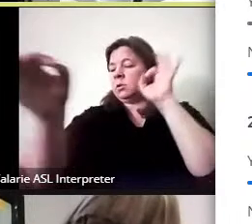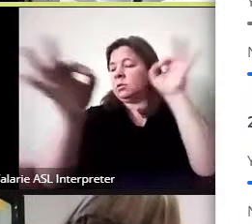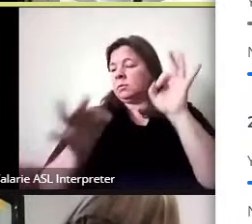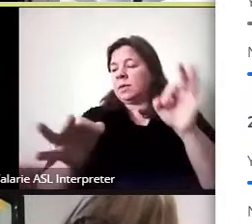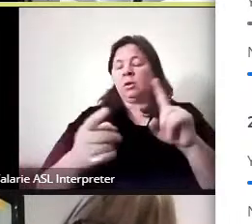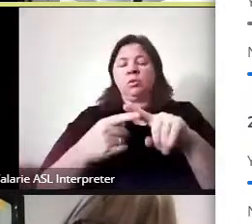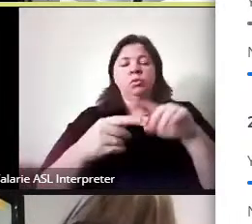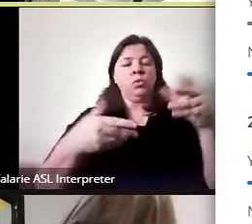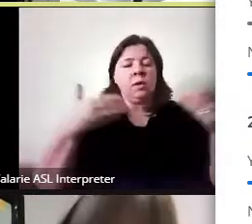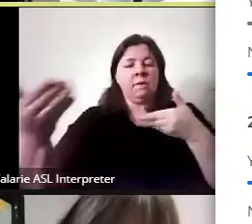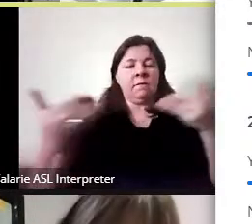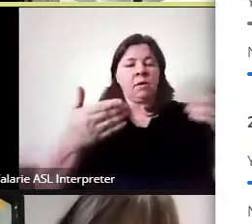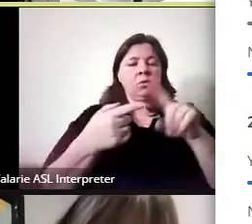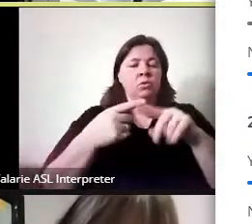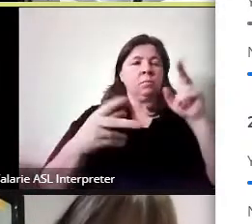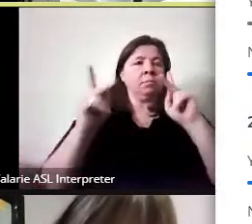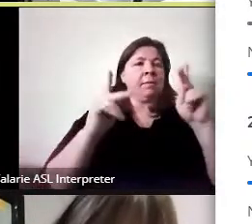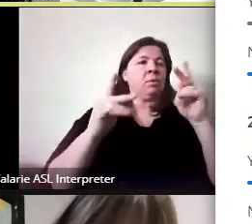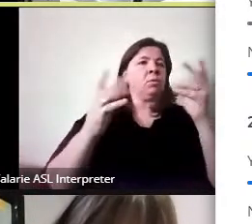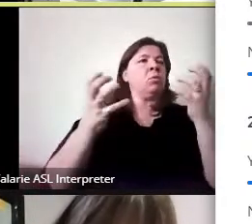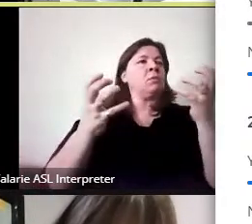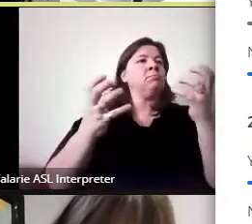invitees, prospects? Now,